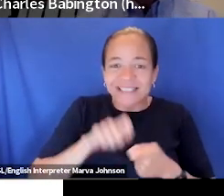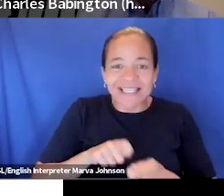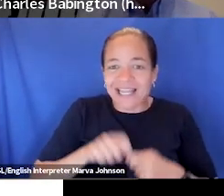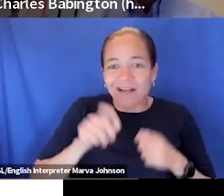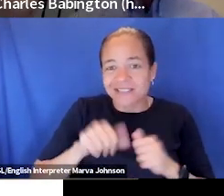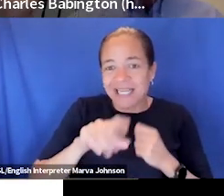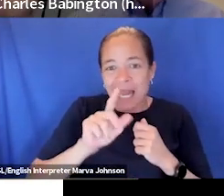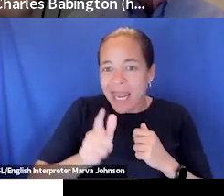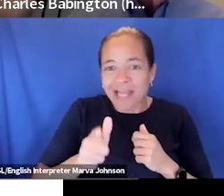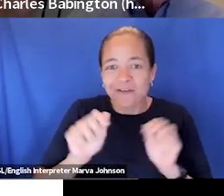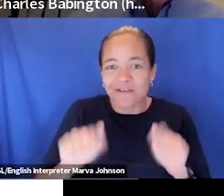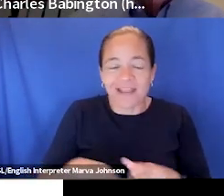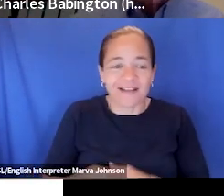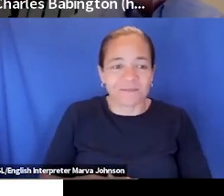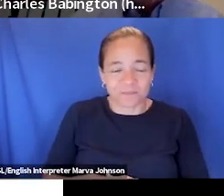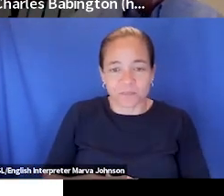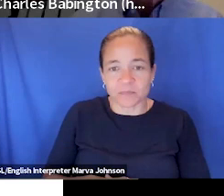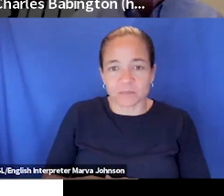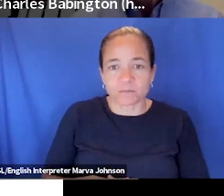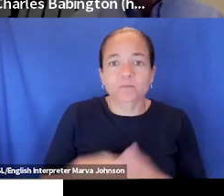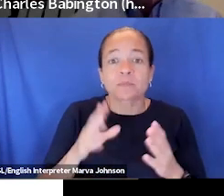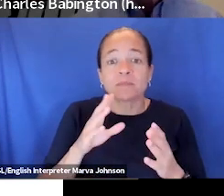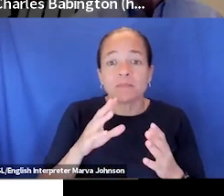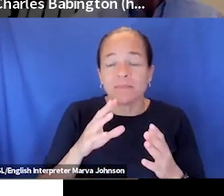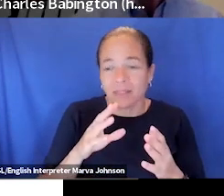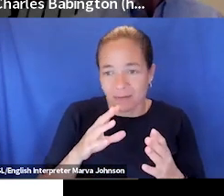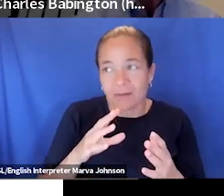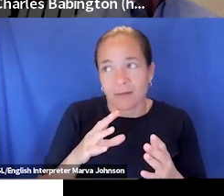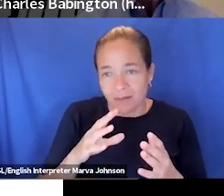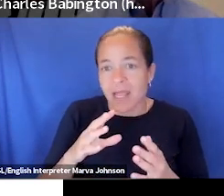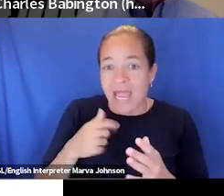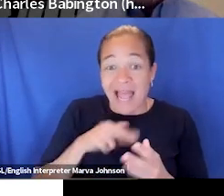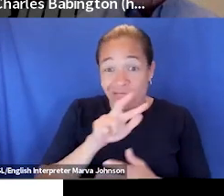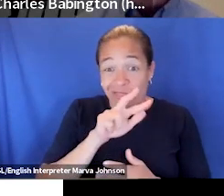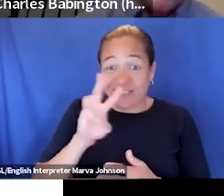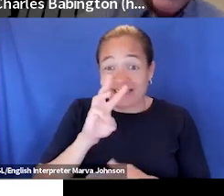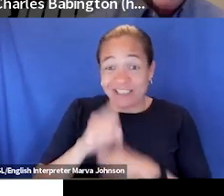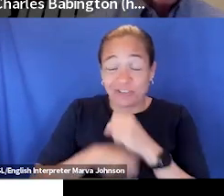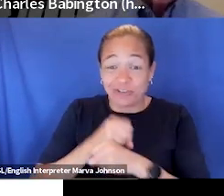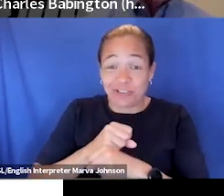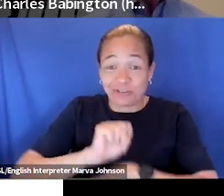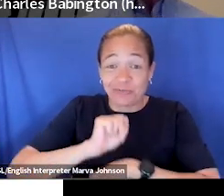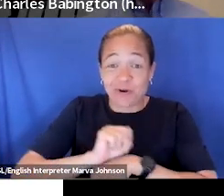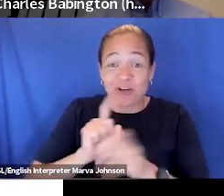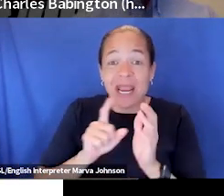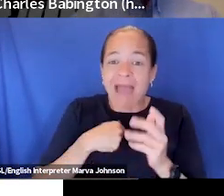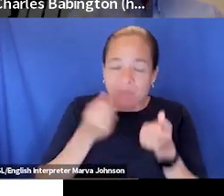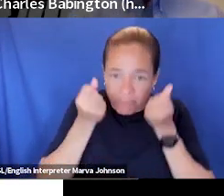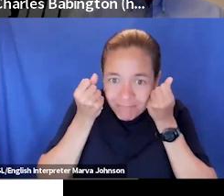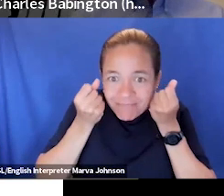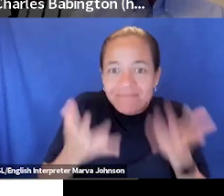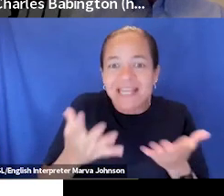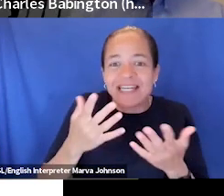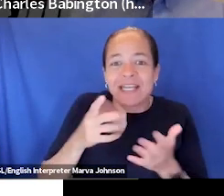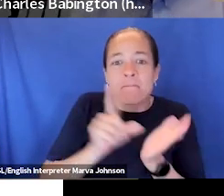So I can't tell you how many press releases I got in my 36 years as a reporter, but I got a lot of them. And a lot of them started like this one on